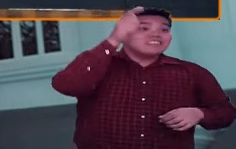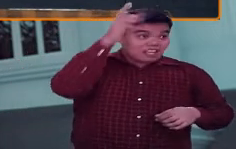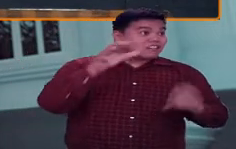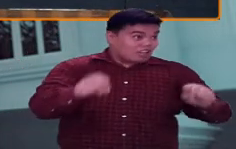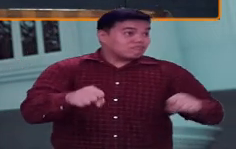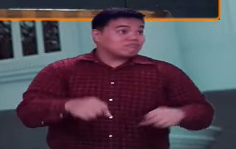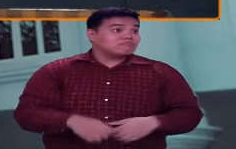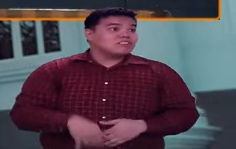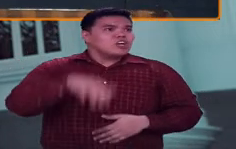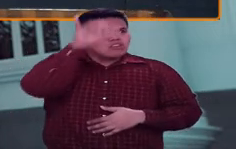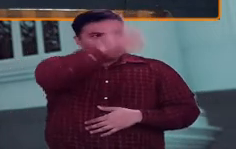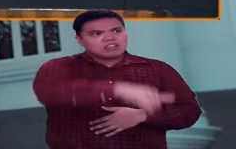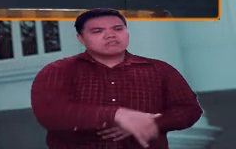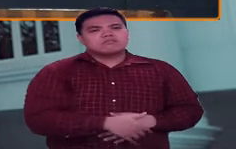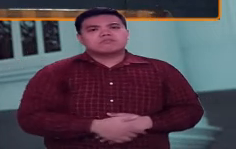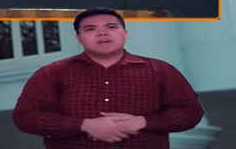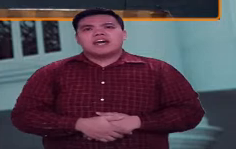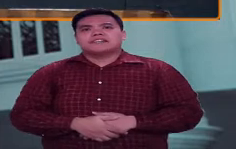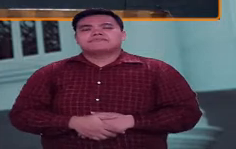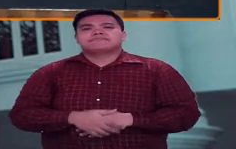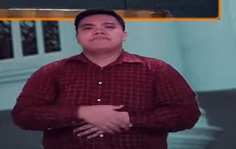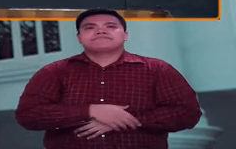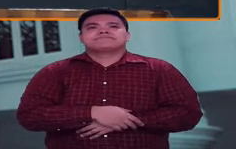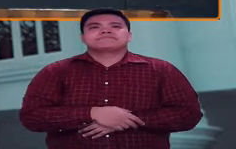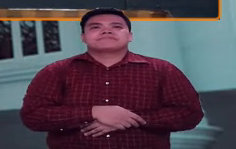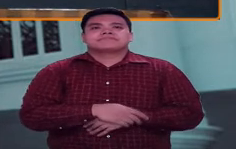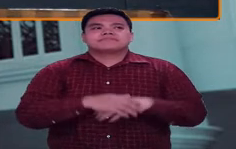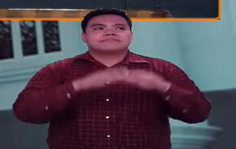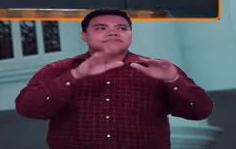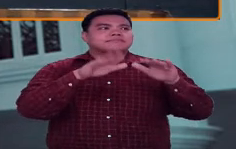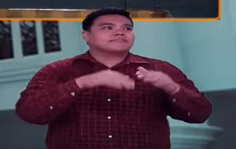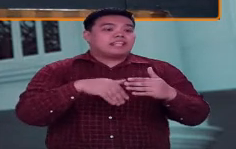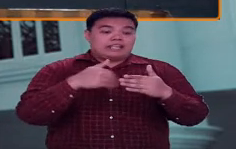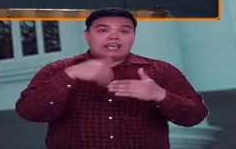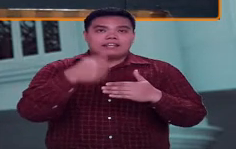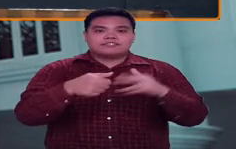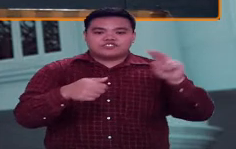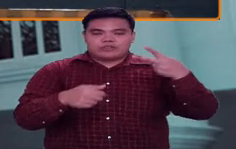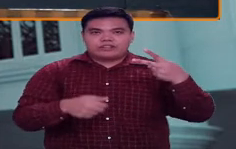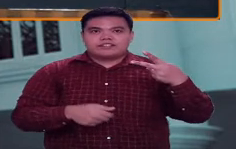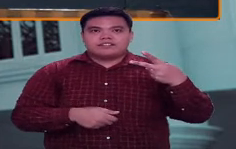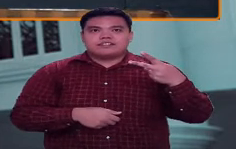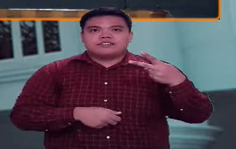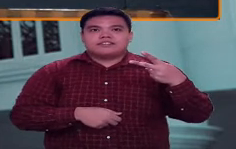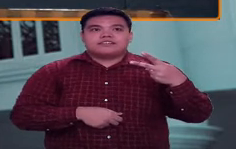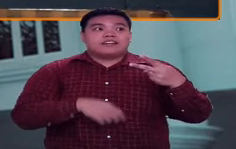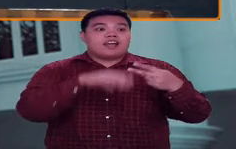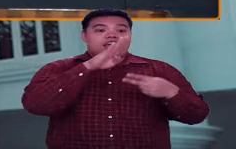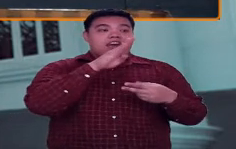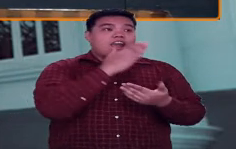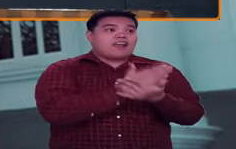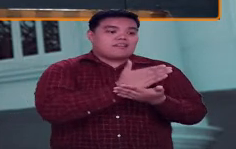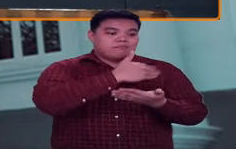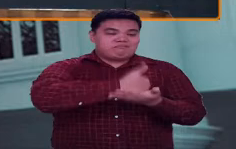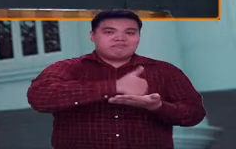do that? Amen. Amen. The second way, budgeted